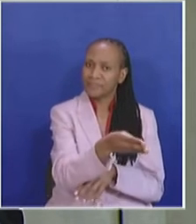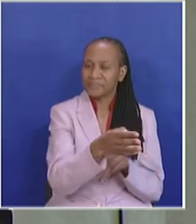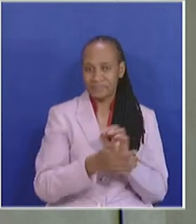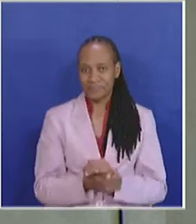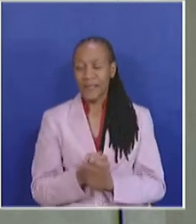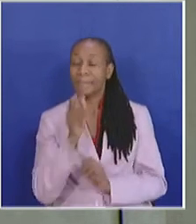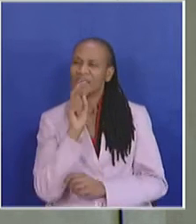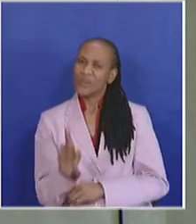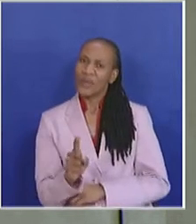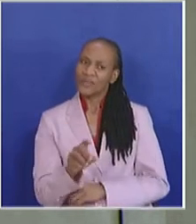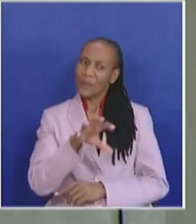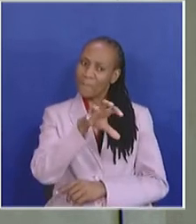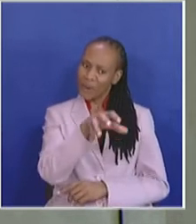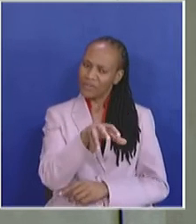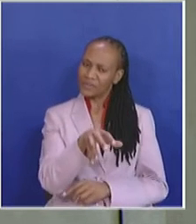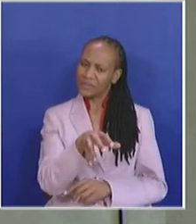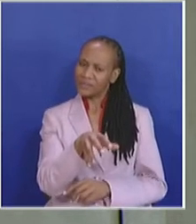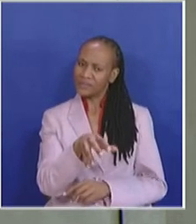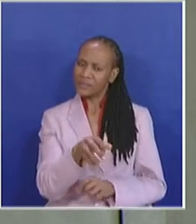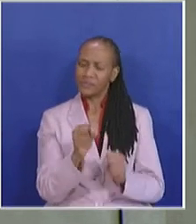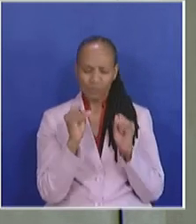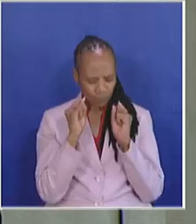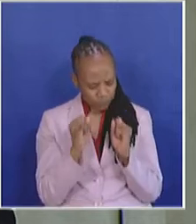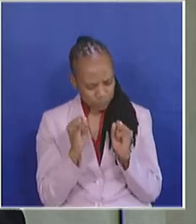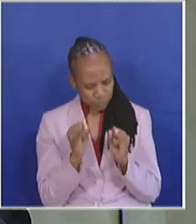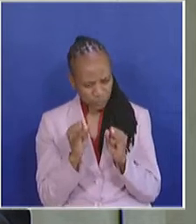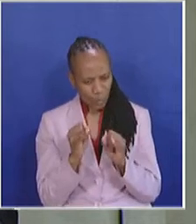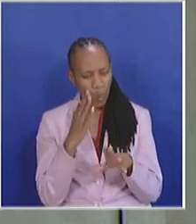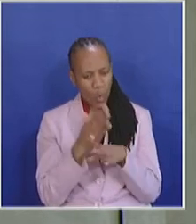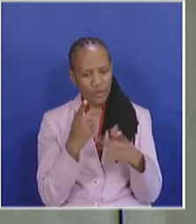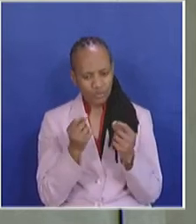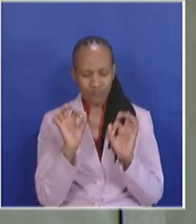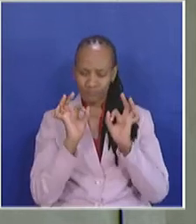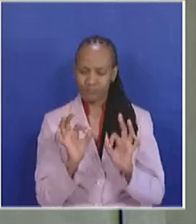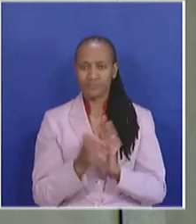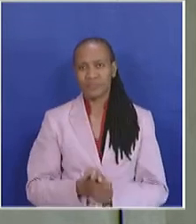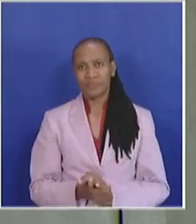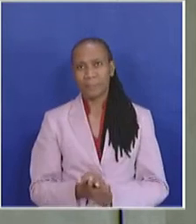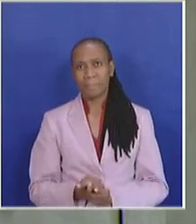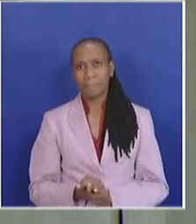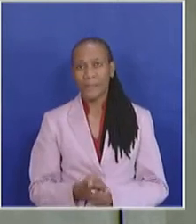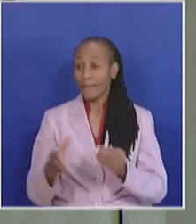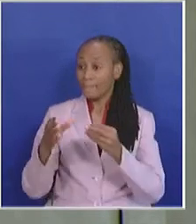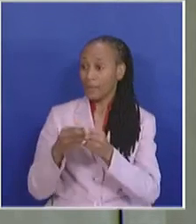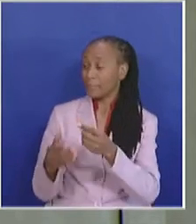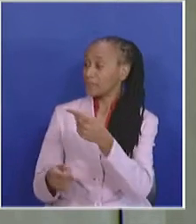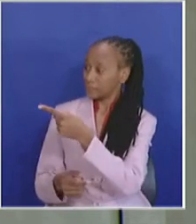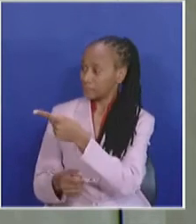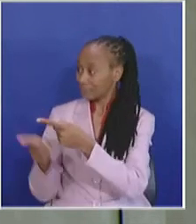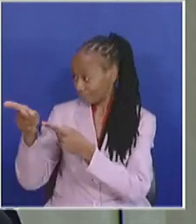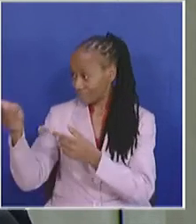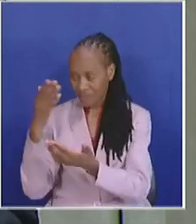the province is in taking the NCOP. And members of the, they can